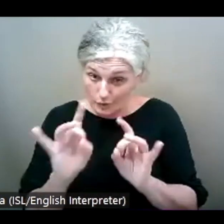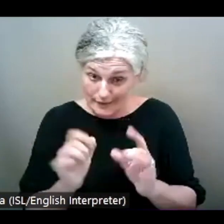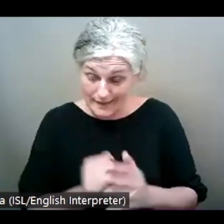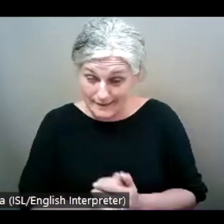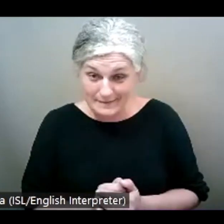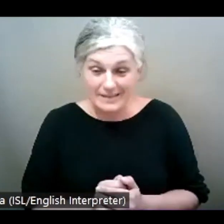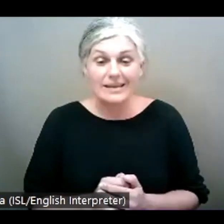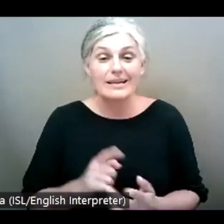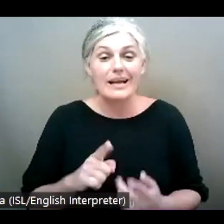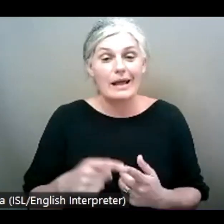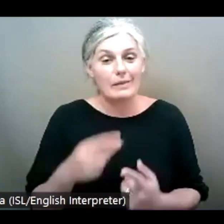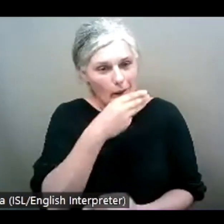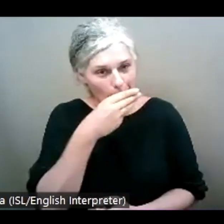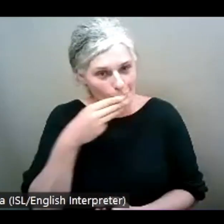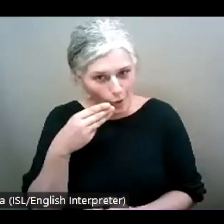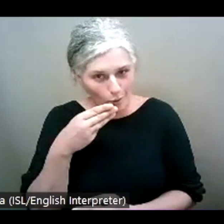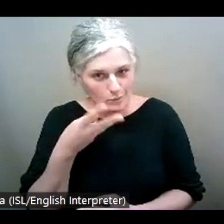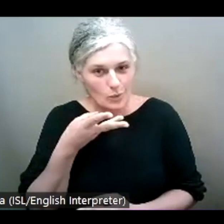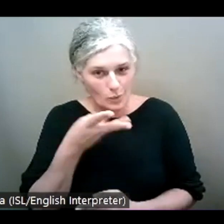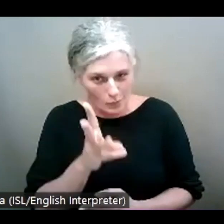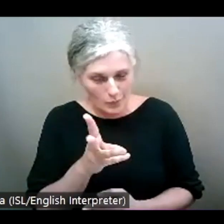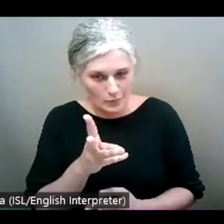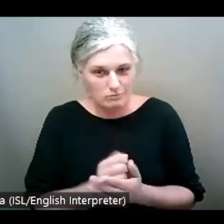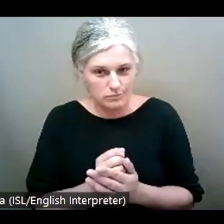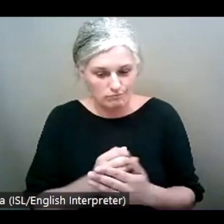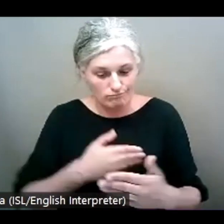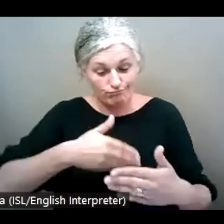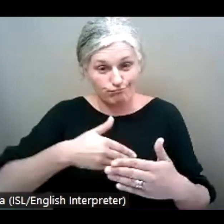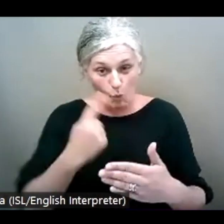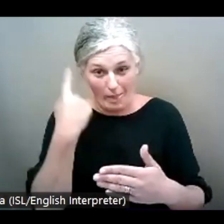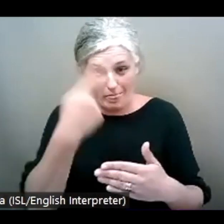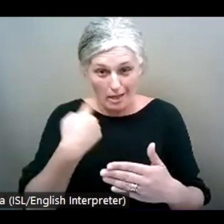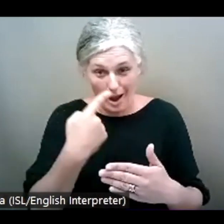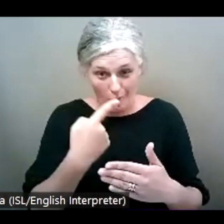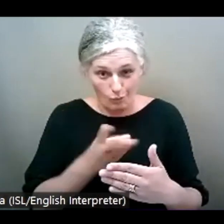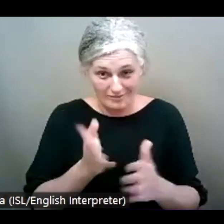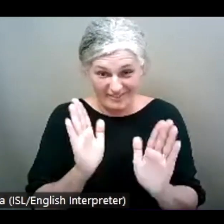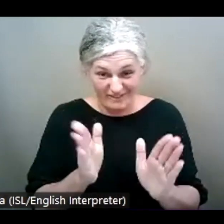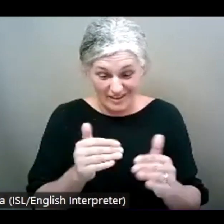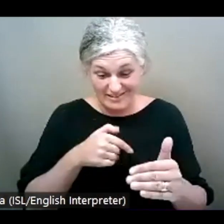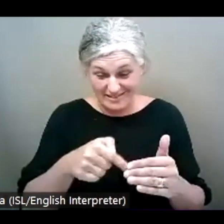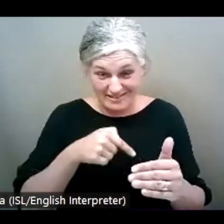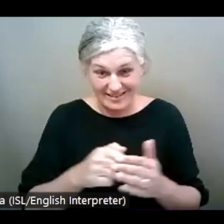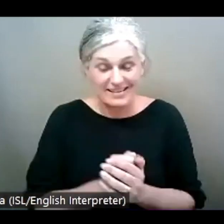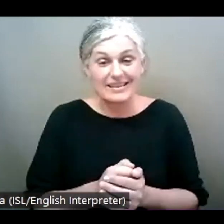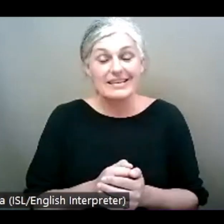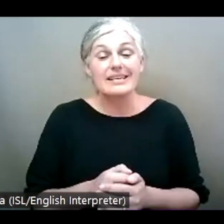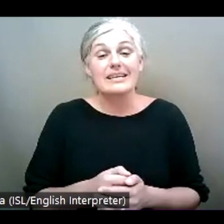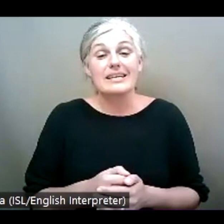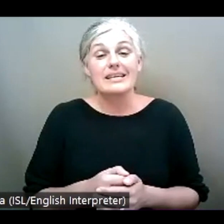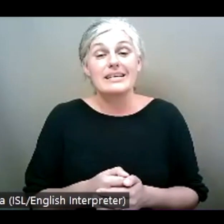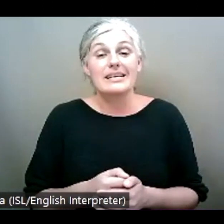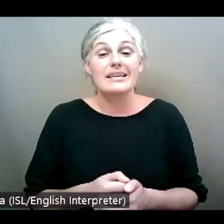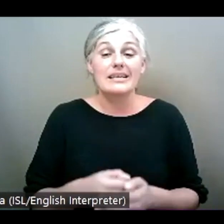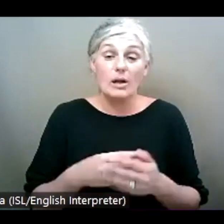And again, I promise we're going to be finished with 0. So I hope Paula and Fiona and James don't mind if the